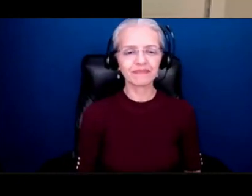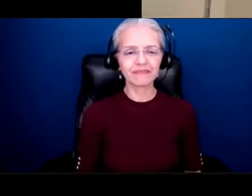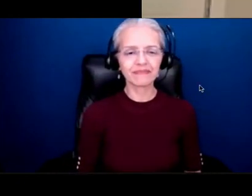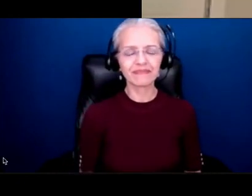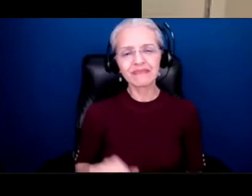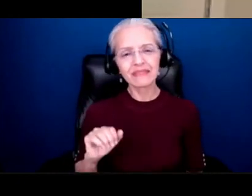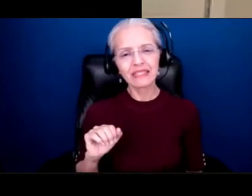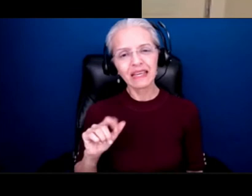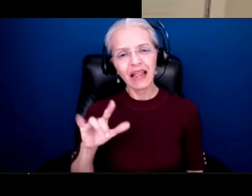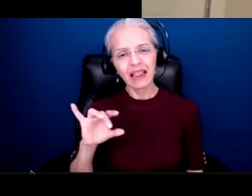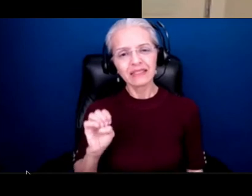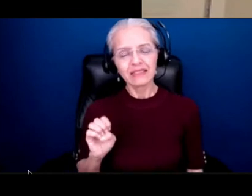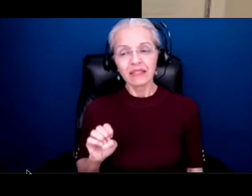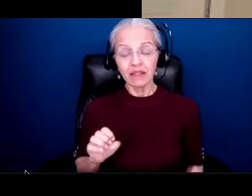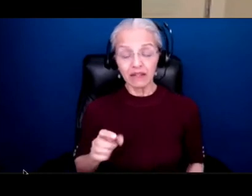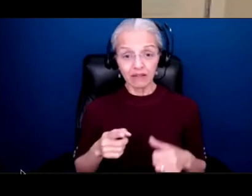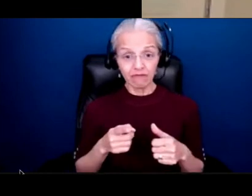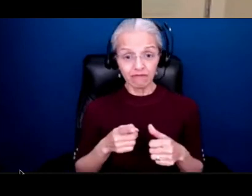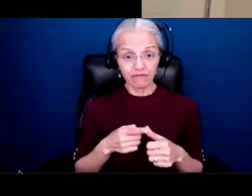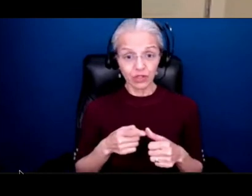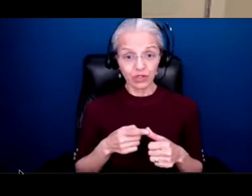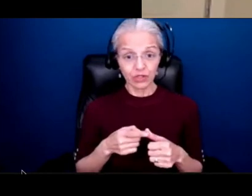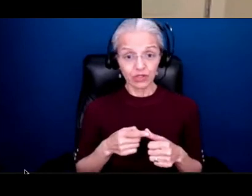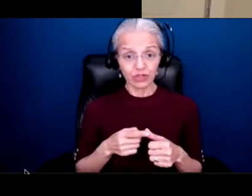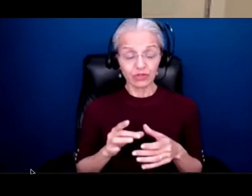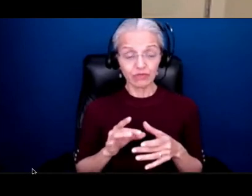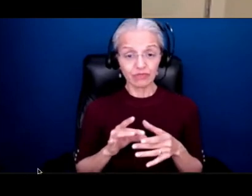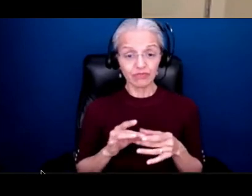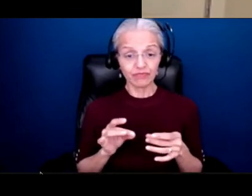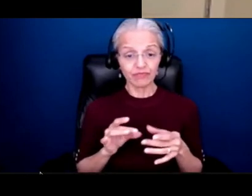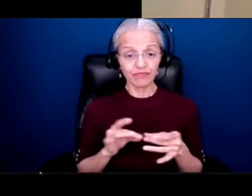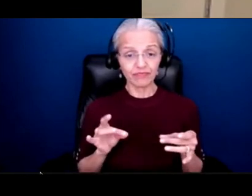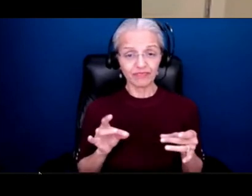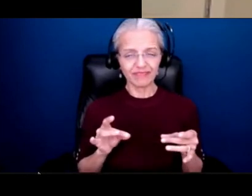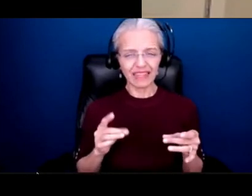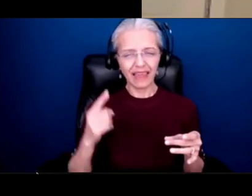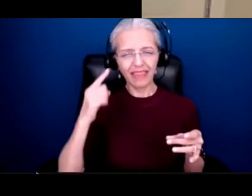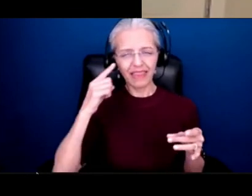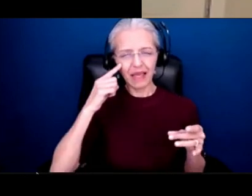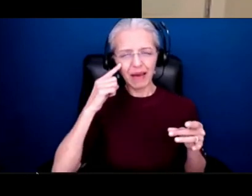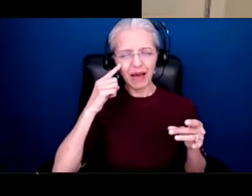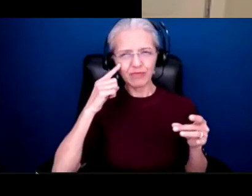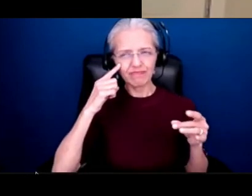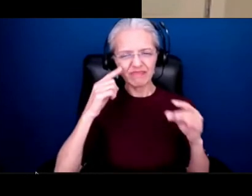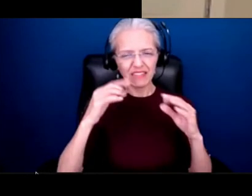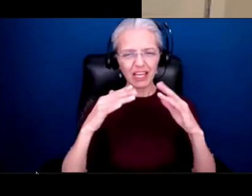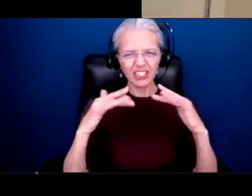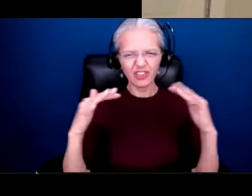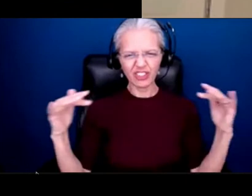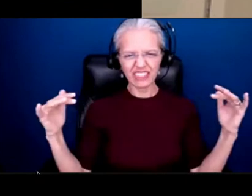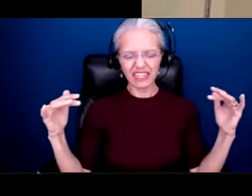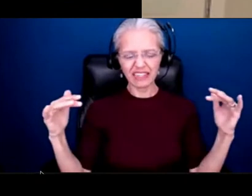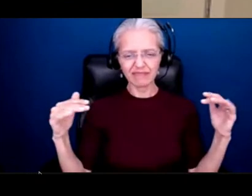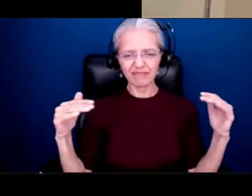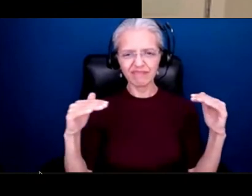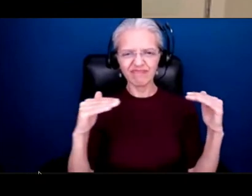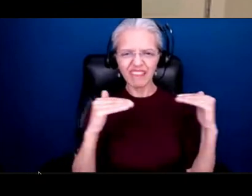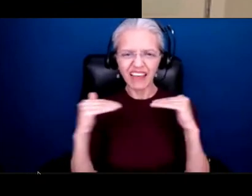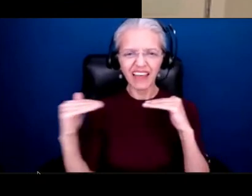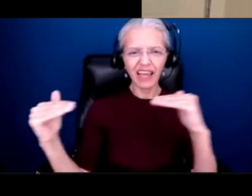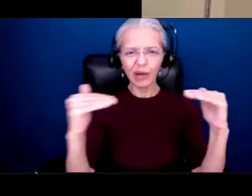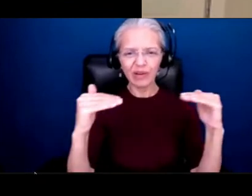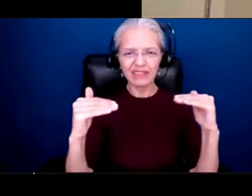preface this first by saying that, we think about diversity, equity, and inclusion,